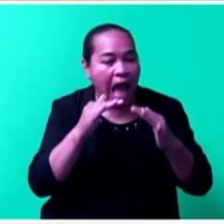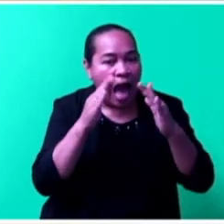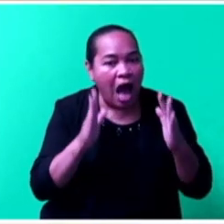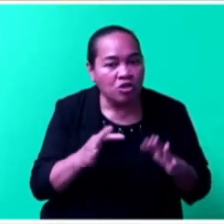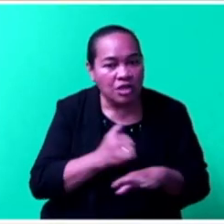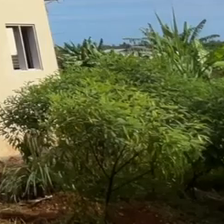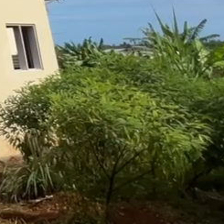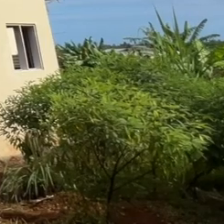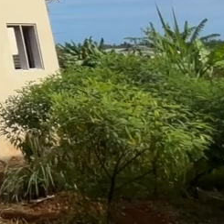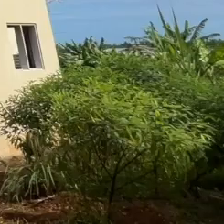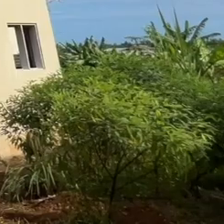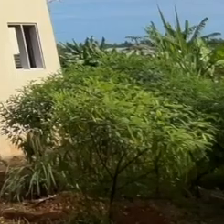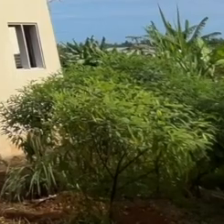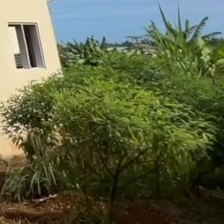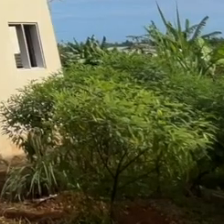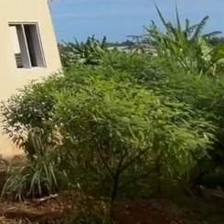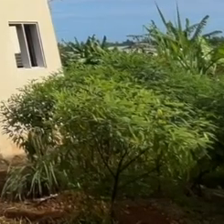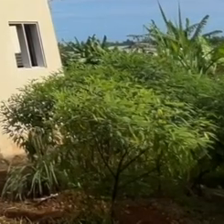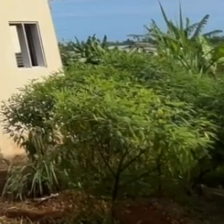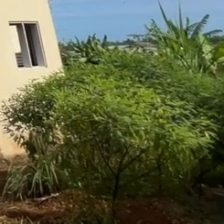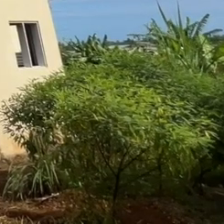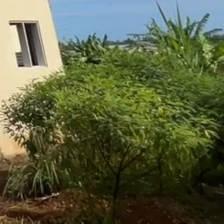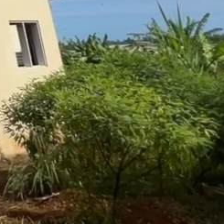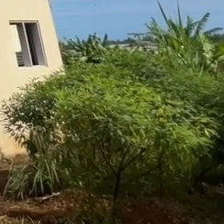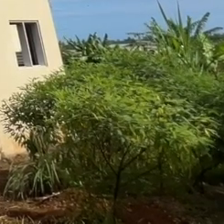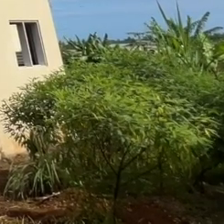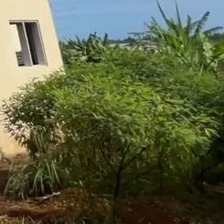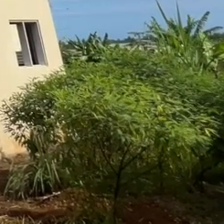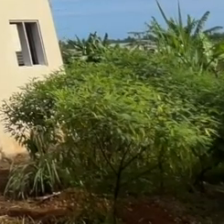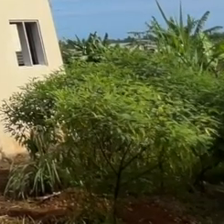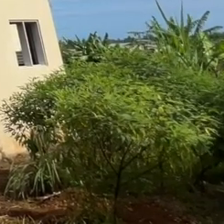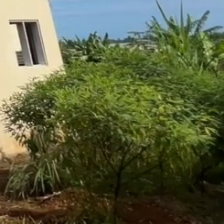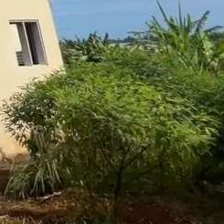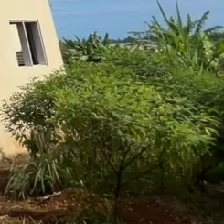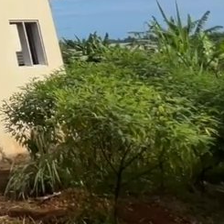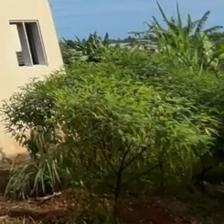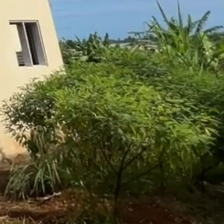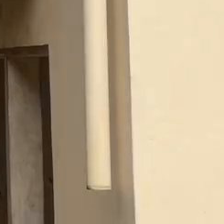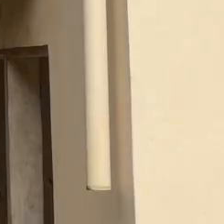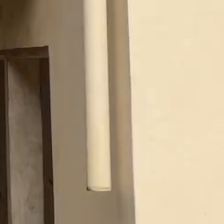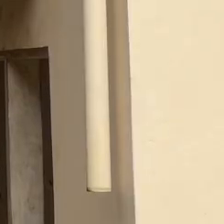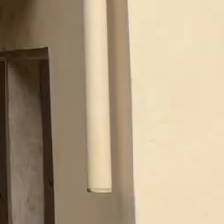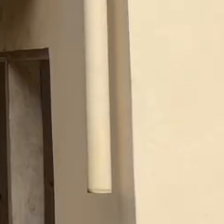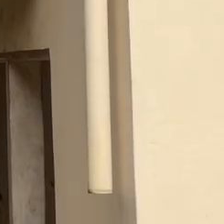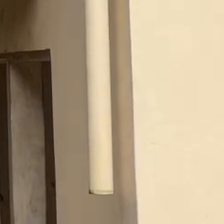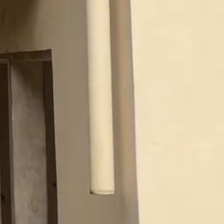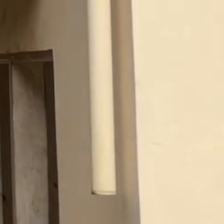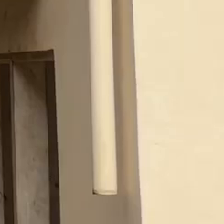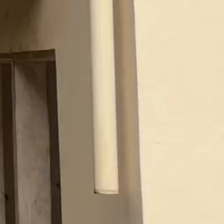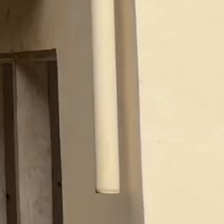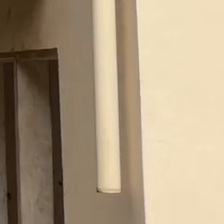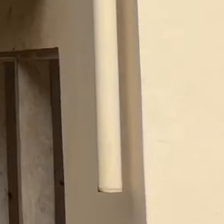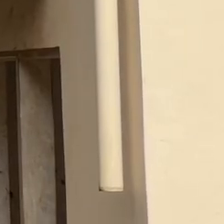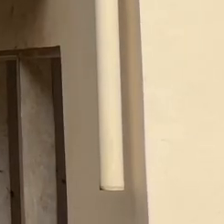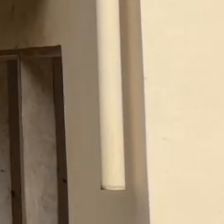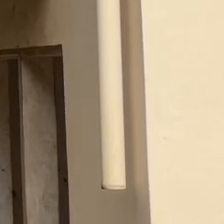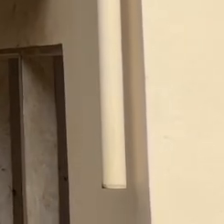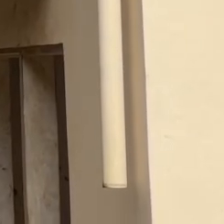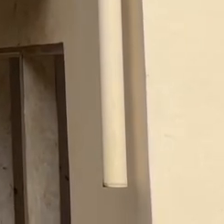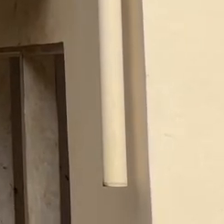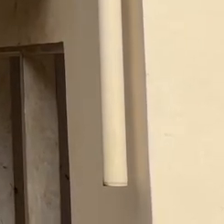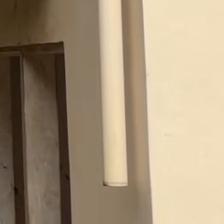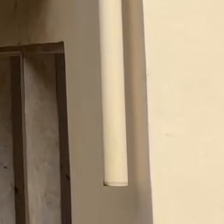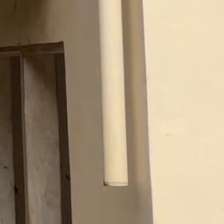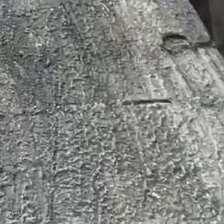Public Rental Board to expand the supply of residential lots and housing units for the low and middle income